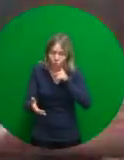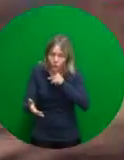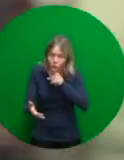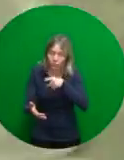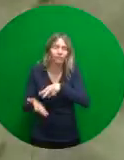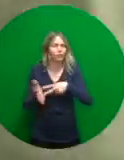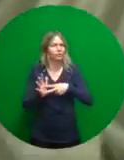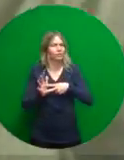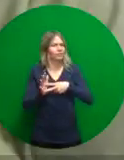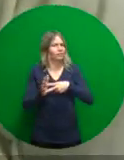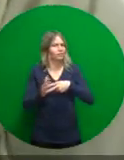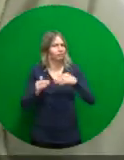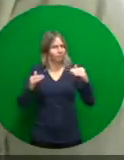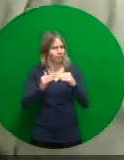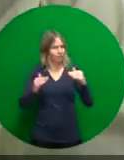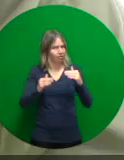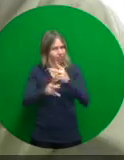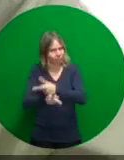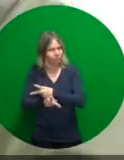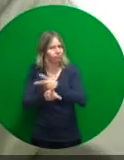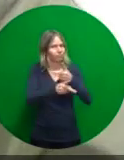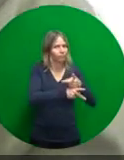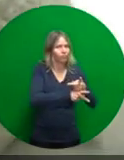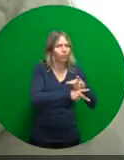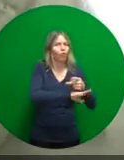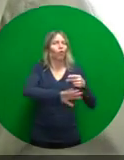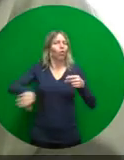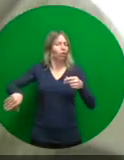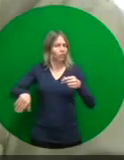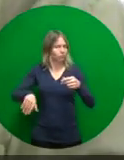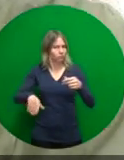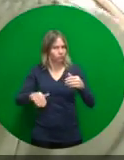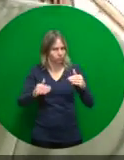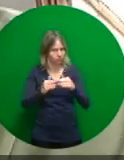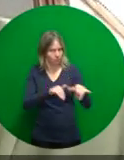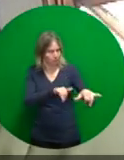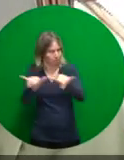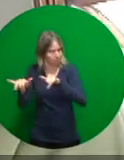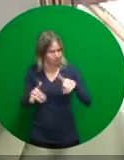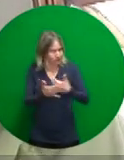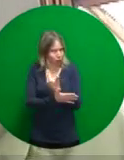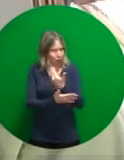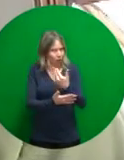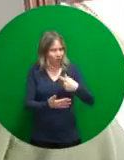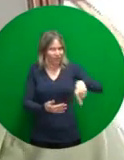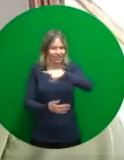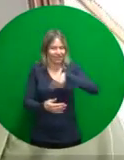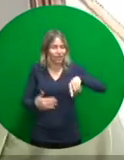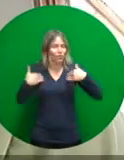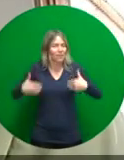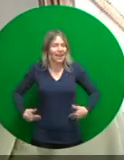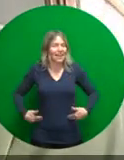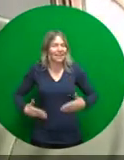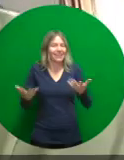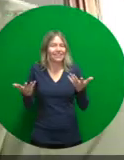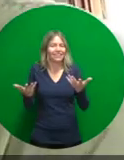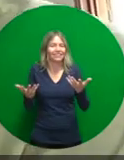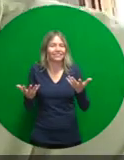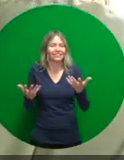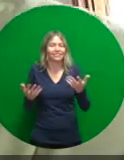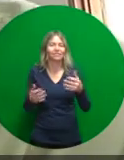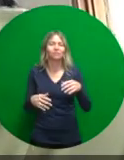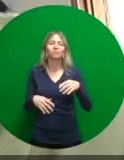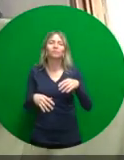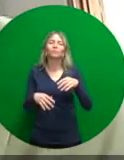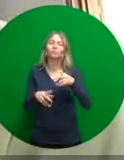be, if you have a child who is deaf, please treat them equally. They're human